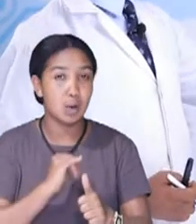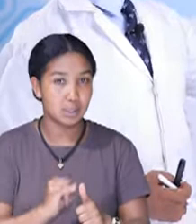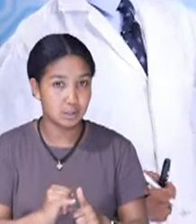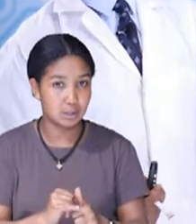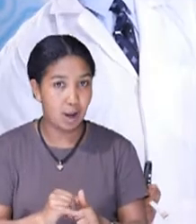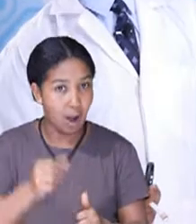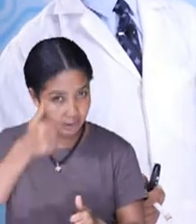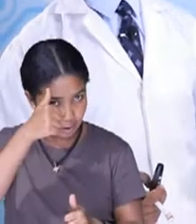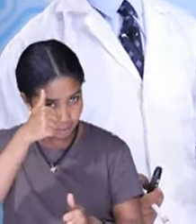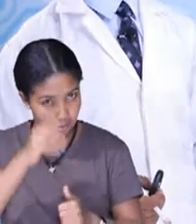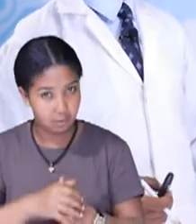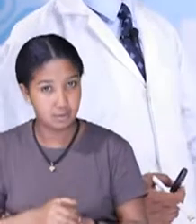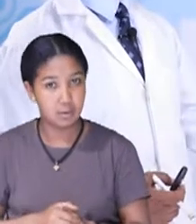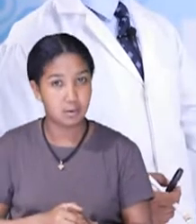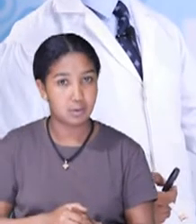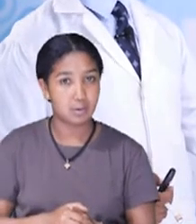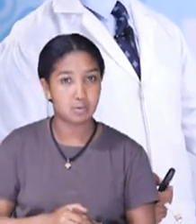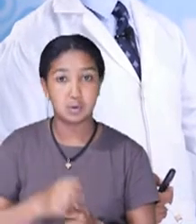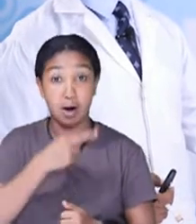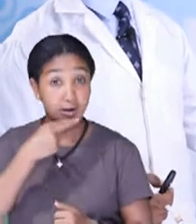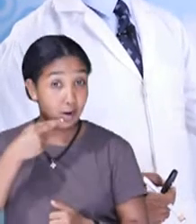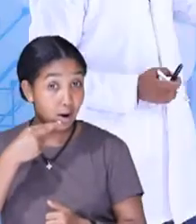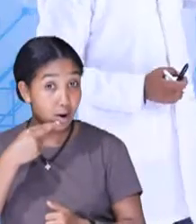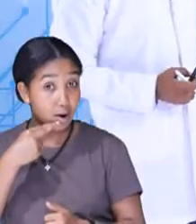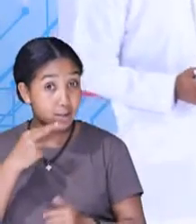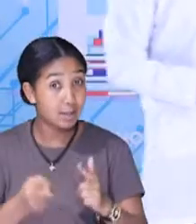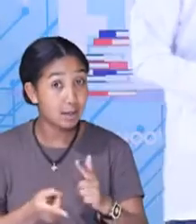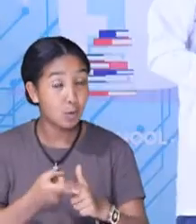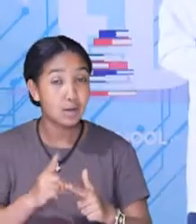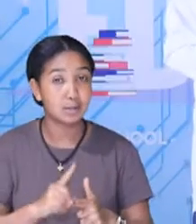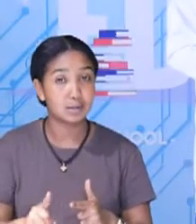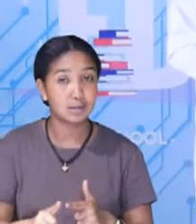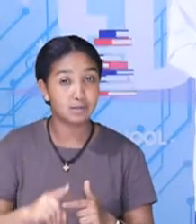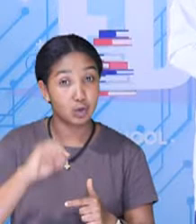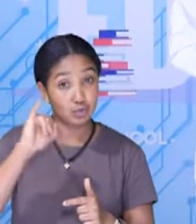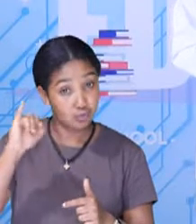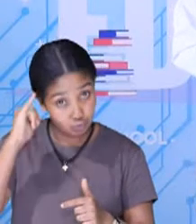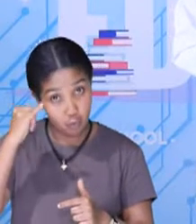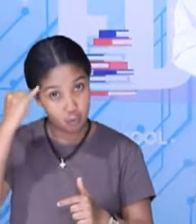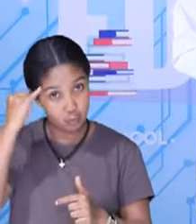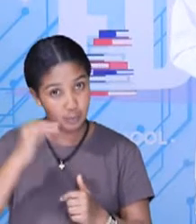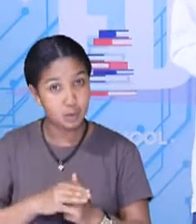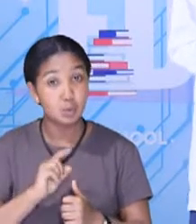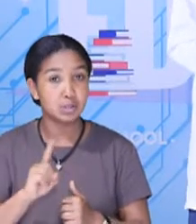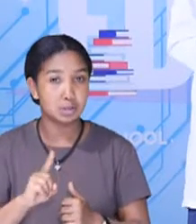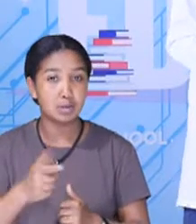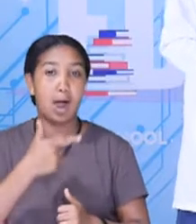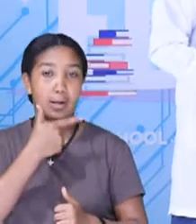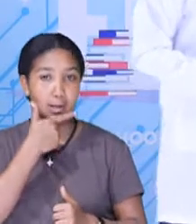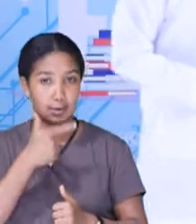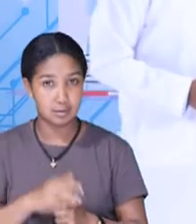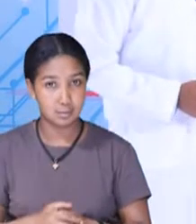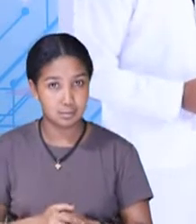is Alexander Oparin, who is Russian, and the second one is John Haldane, who is an